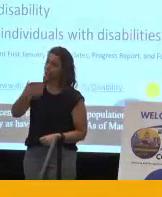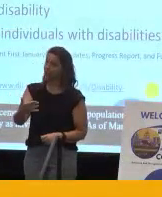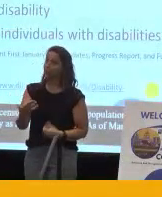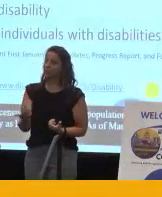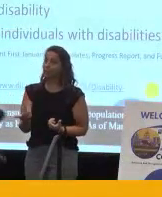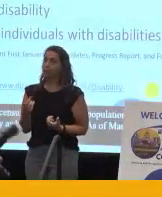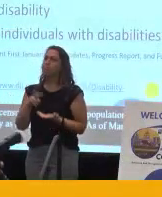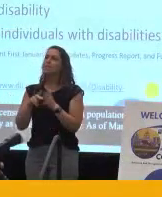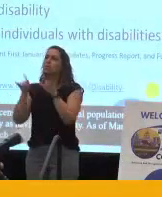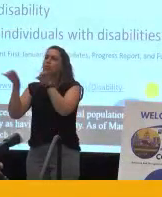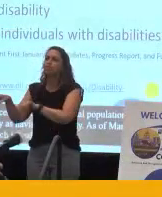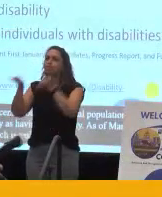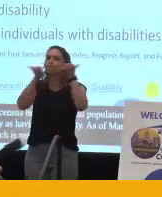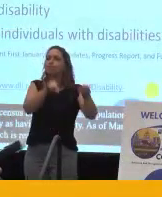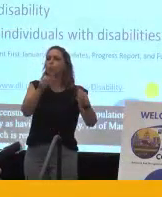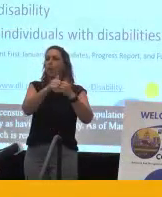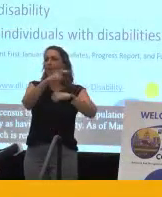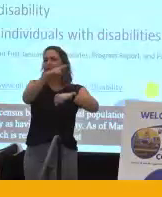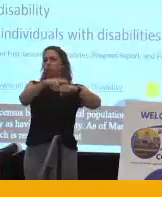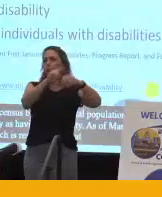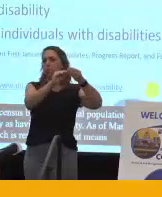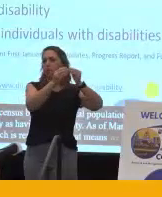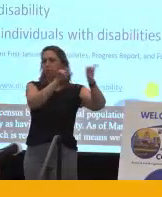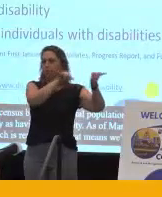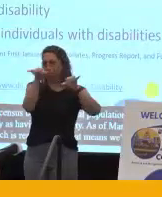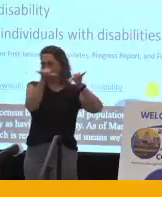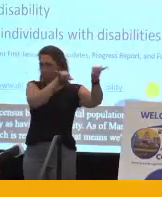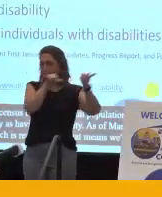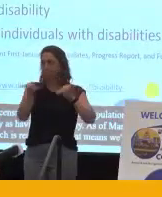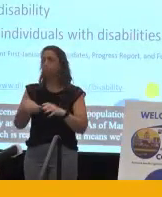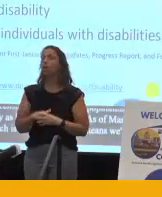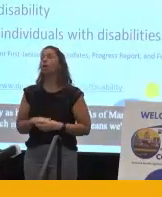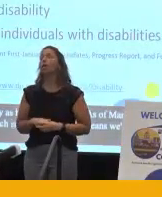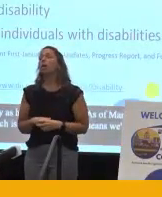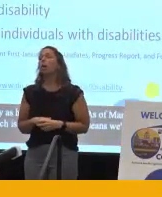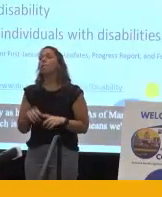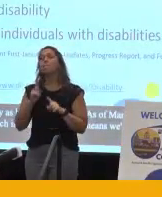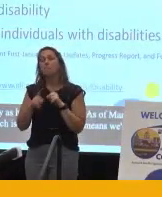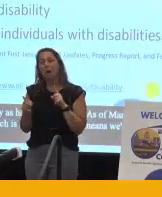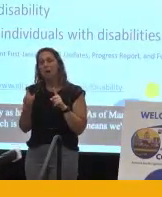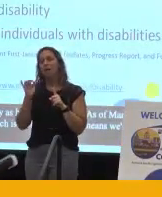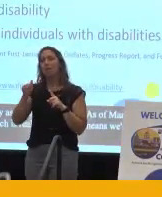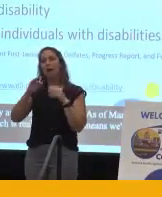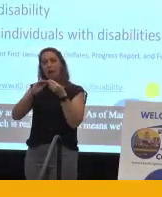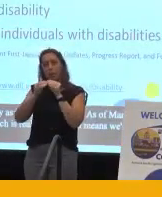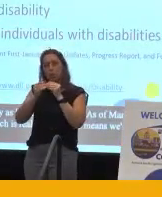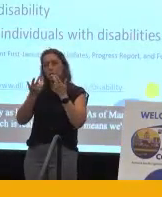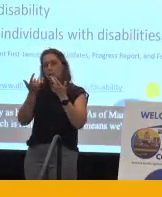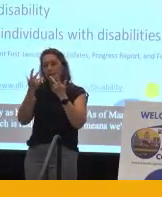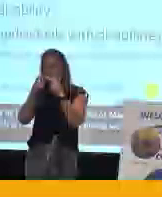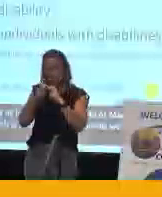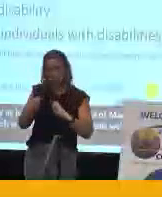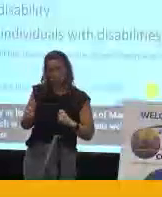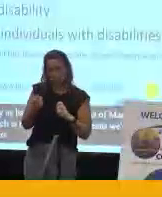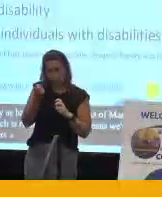pace with what the national statistics are. However, if you look at those numbers a little bit closer, that